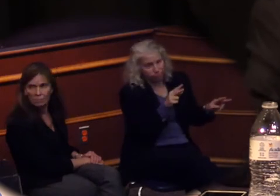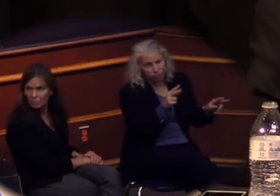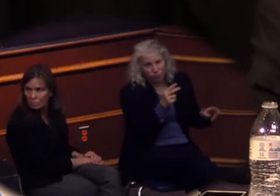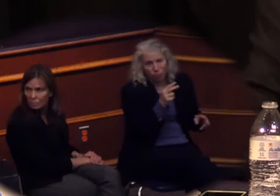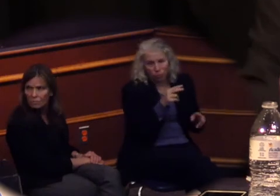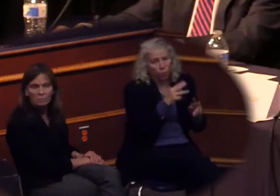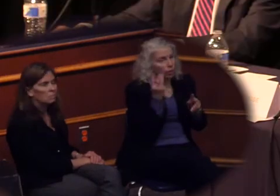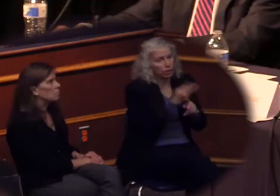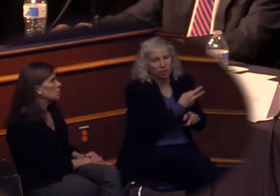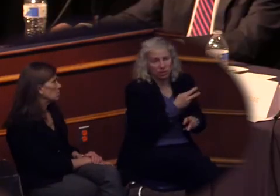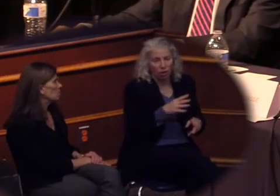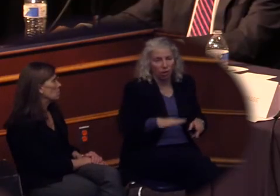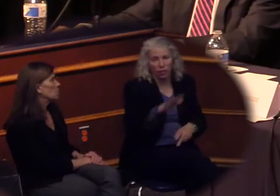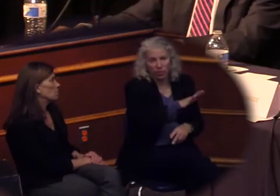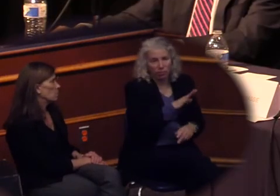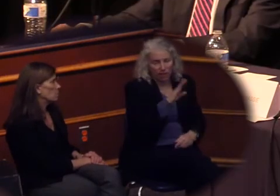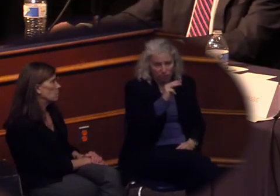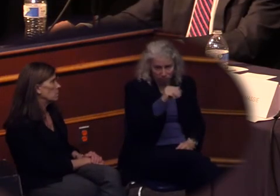in the state.